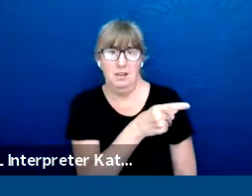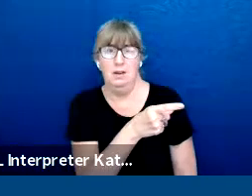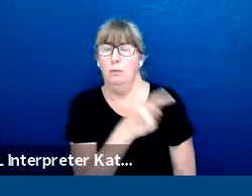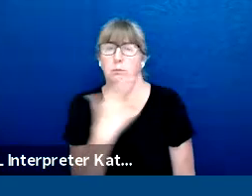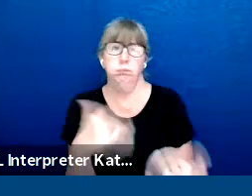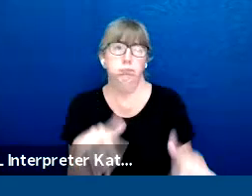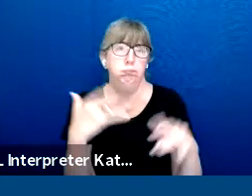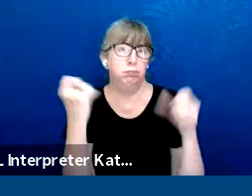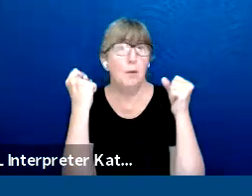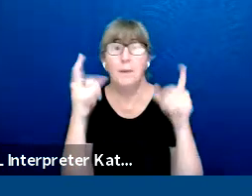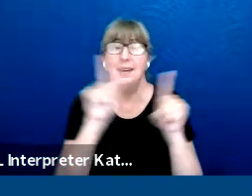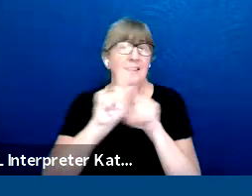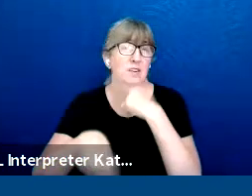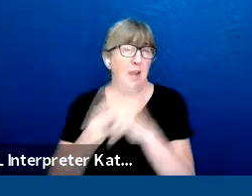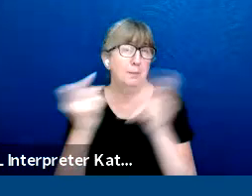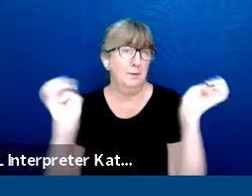different disasters.